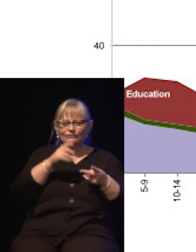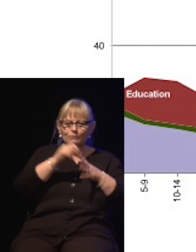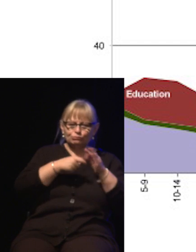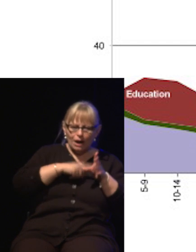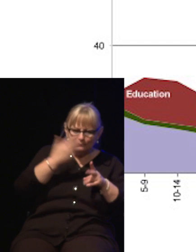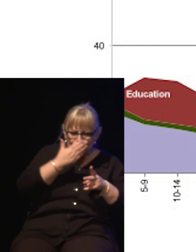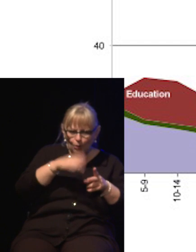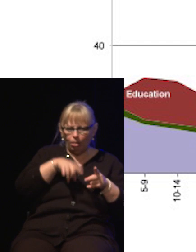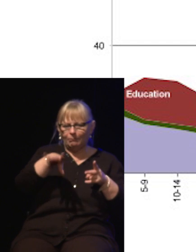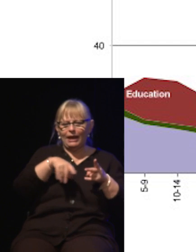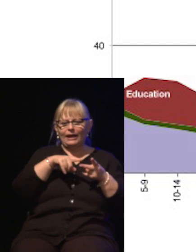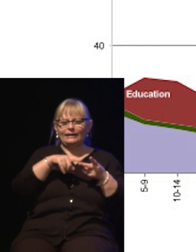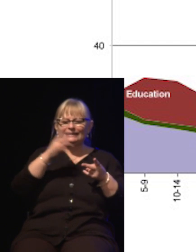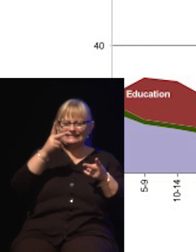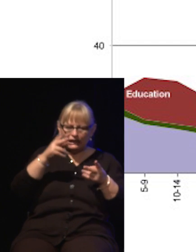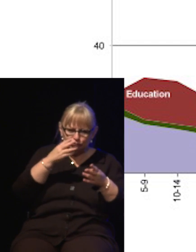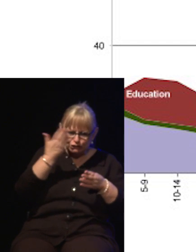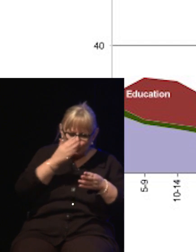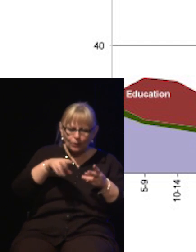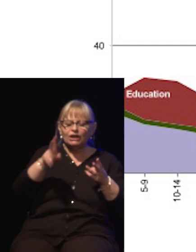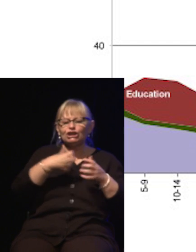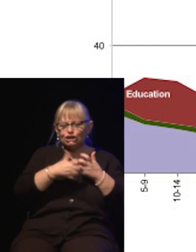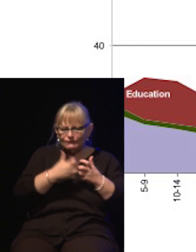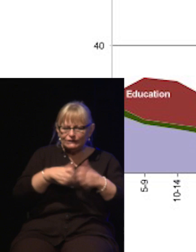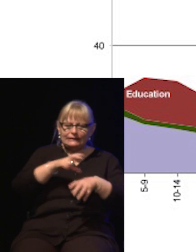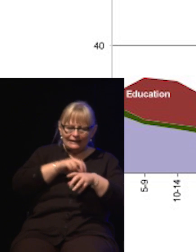and secondary school, and then universities and TAFEs.